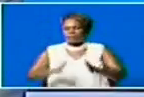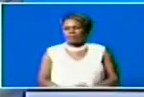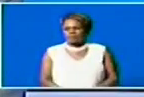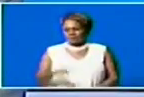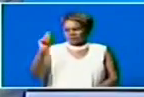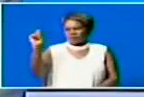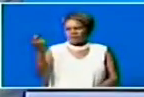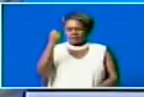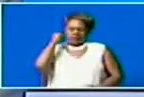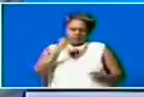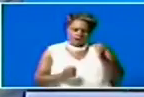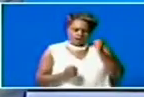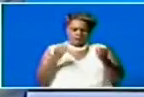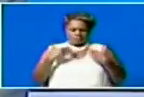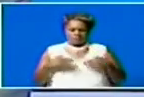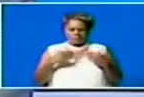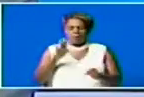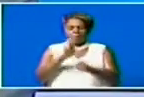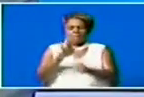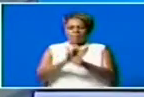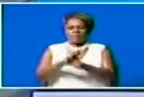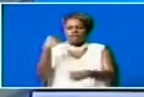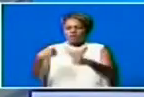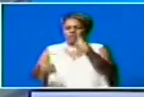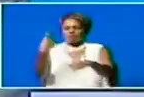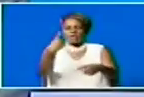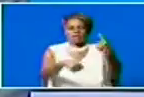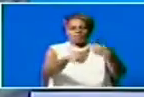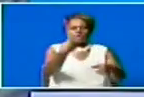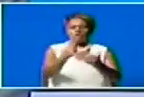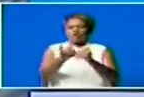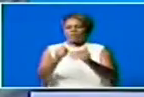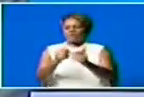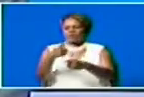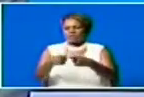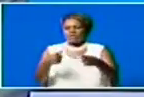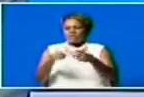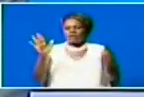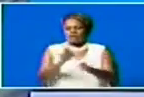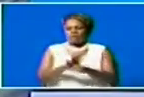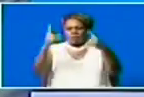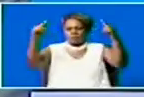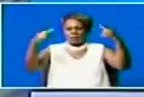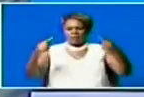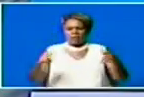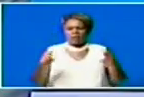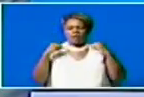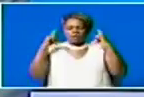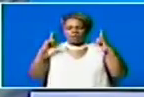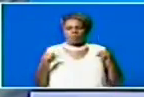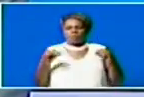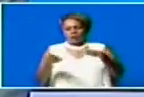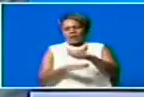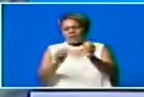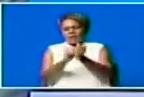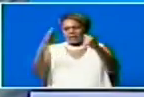Now, Kenyan athletes recorded numerous wins across various competitions throughout the year. The successful hosting of the World